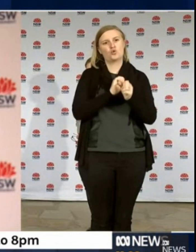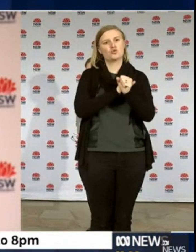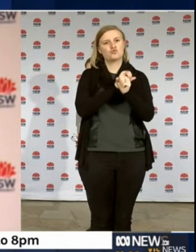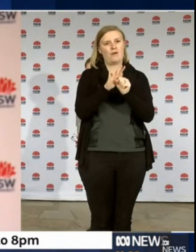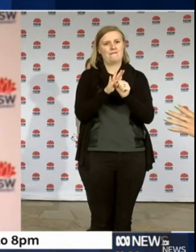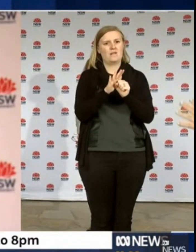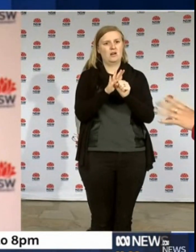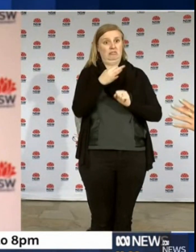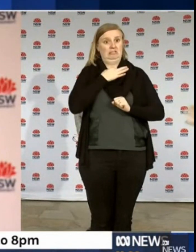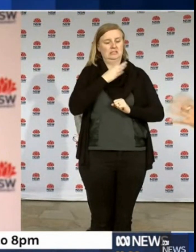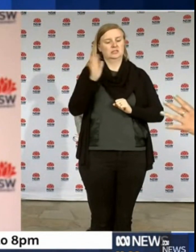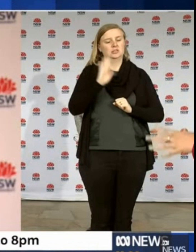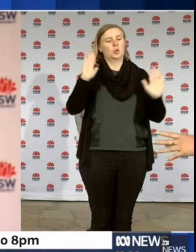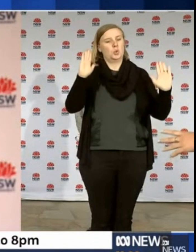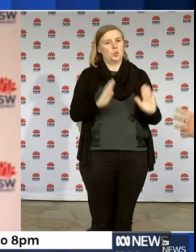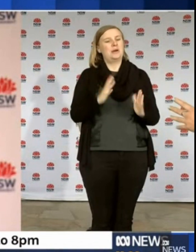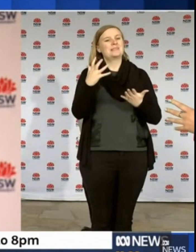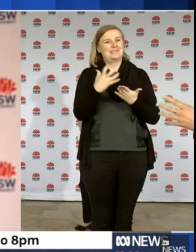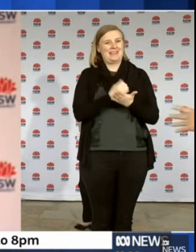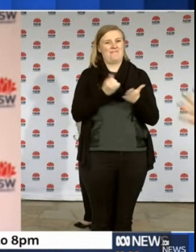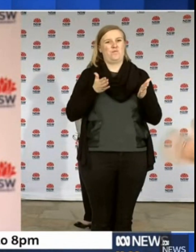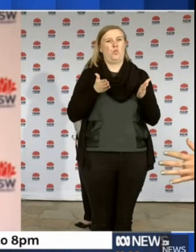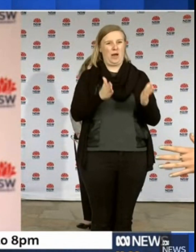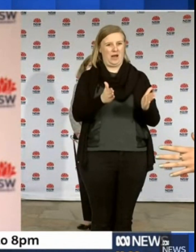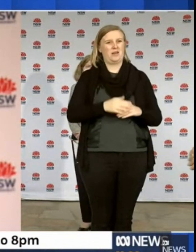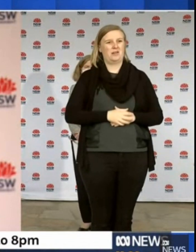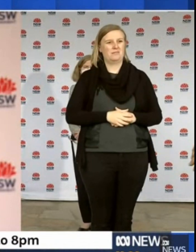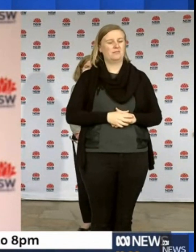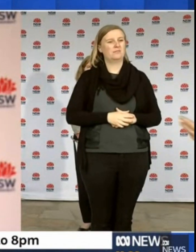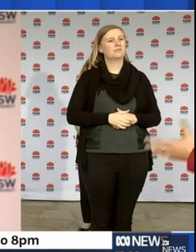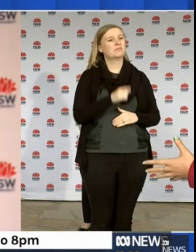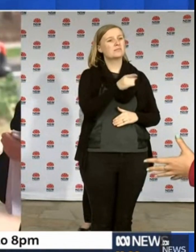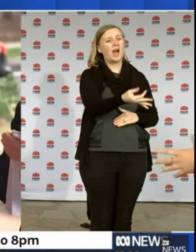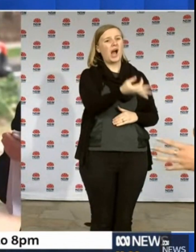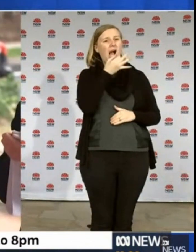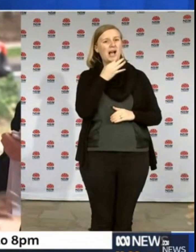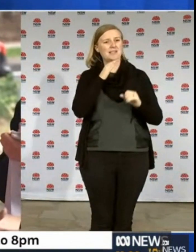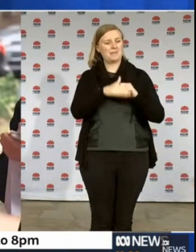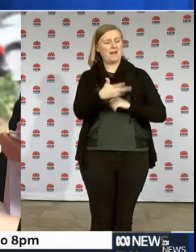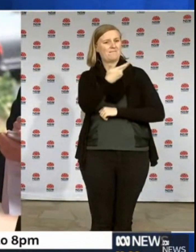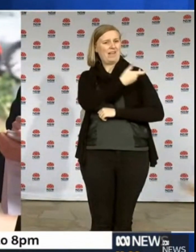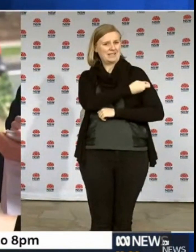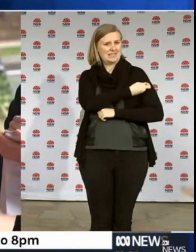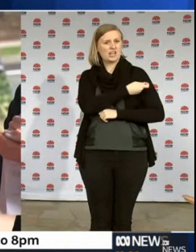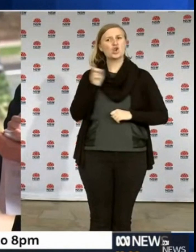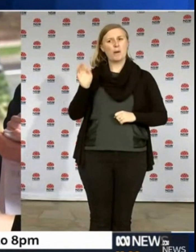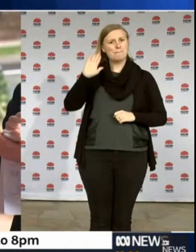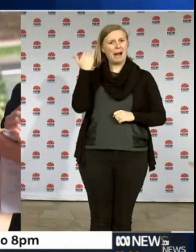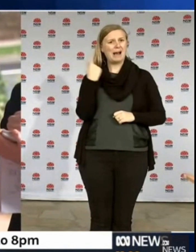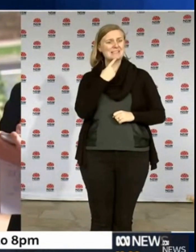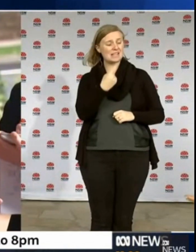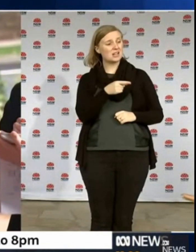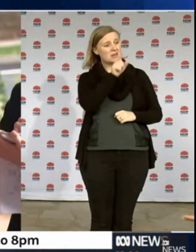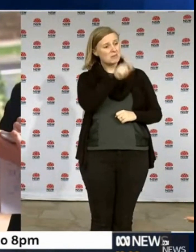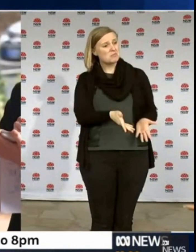there's less contact than... Just returning to the vaccine there, you always said that it would be incentive orientated, that's